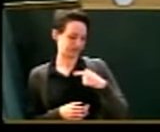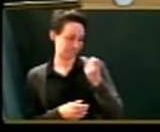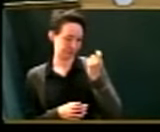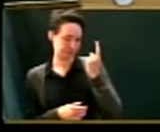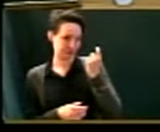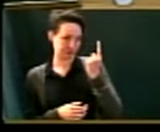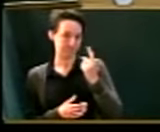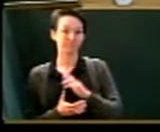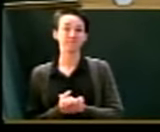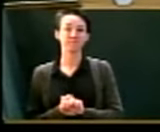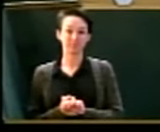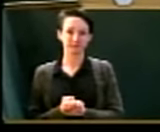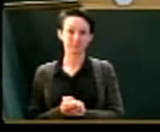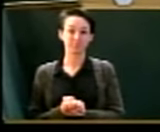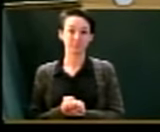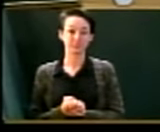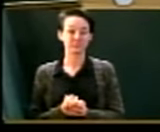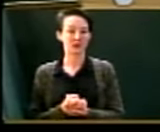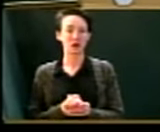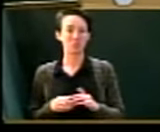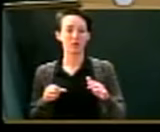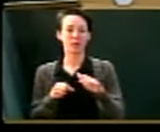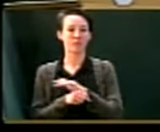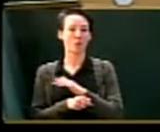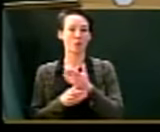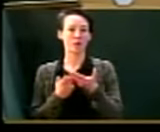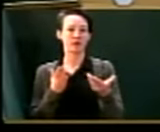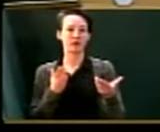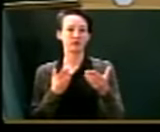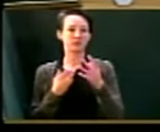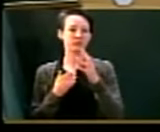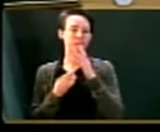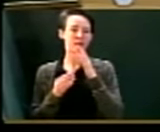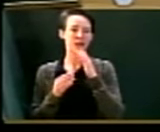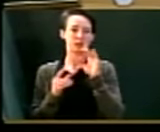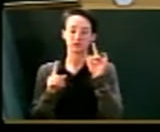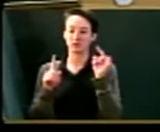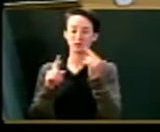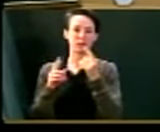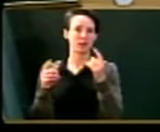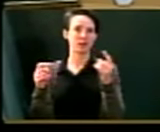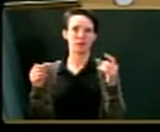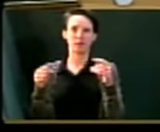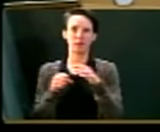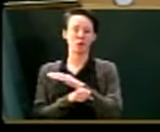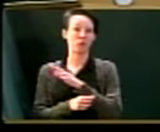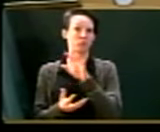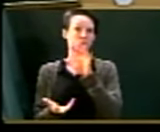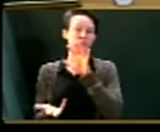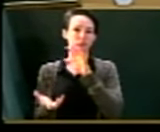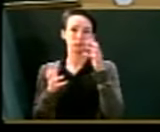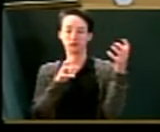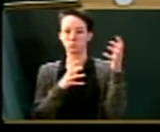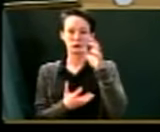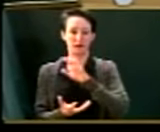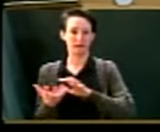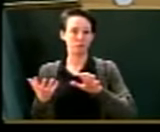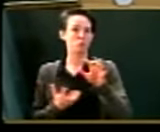understand that. But this whole thing speaks to the total mass confusion